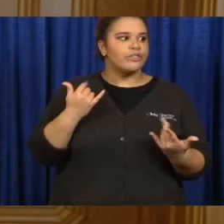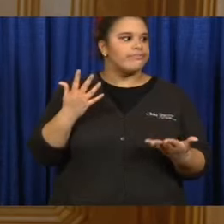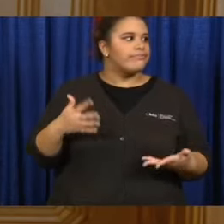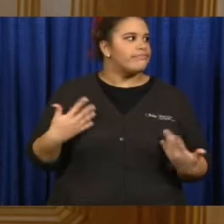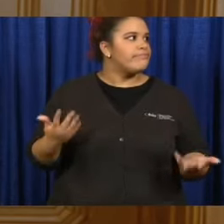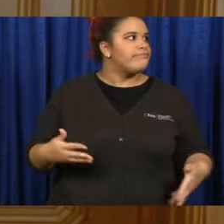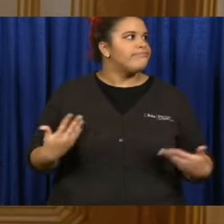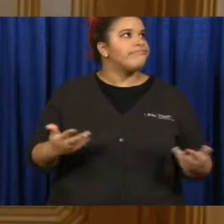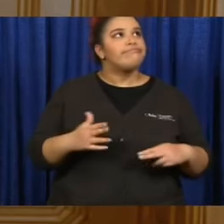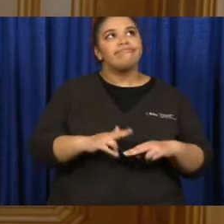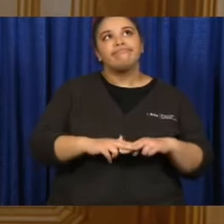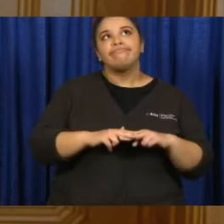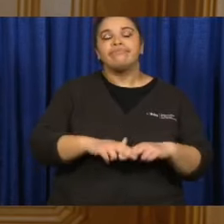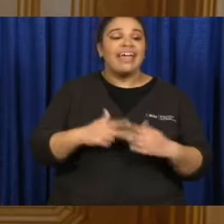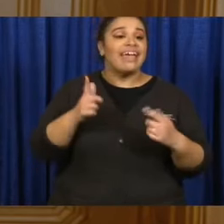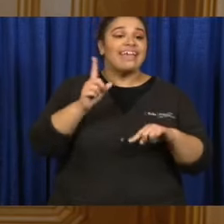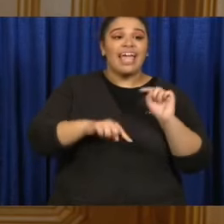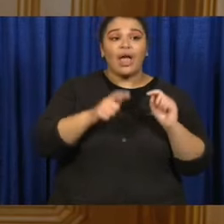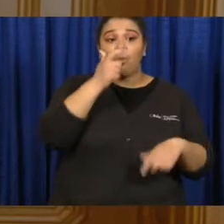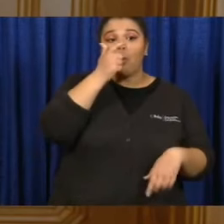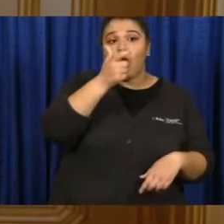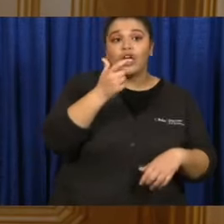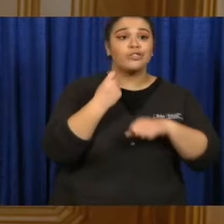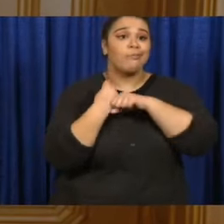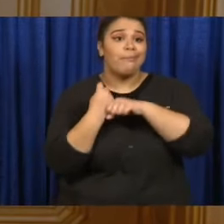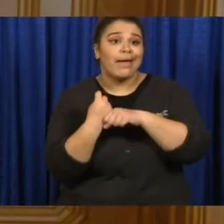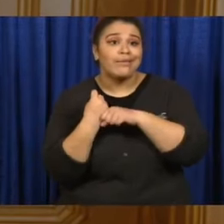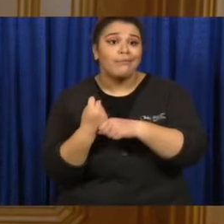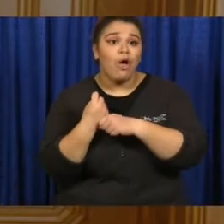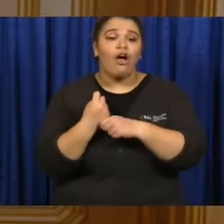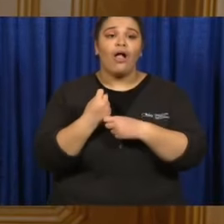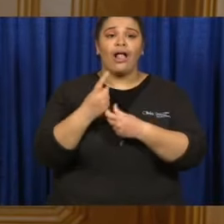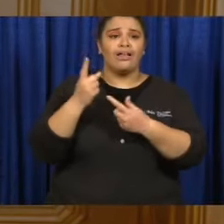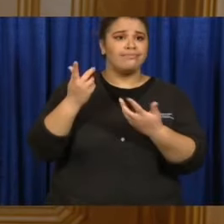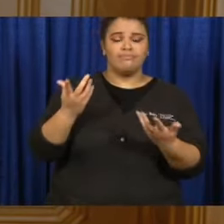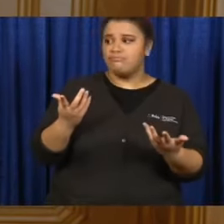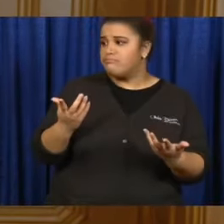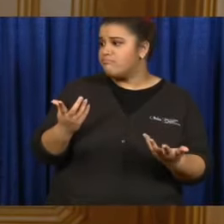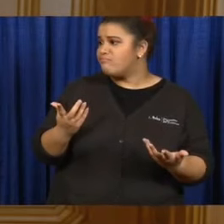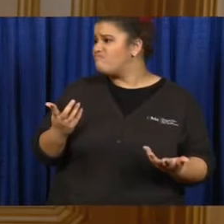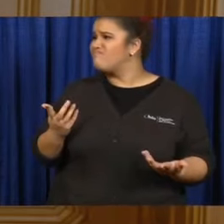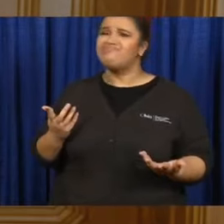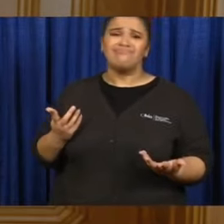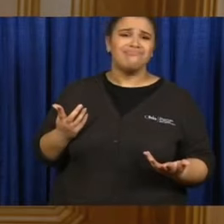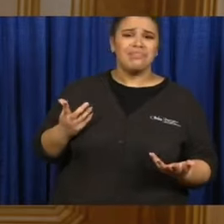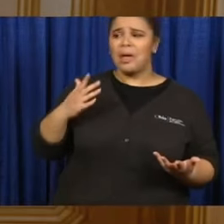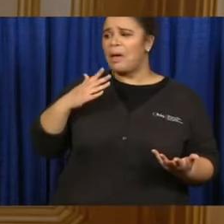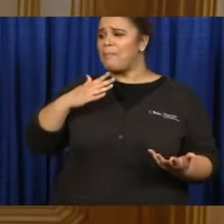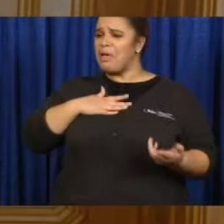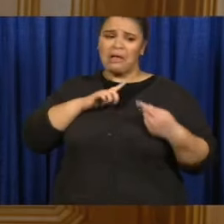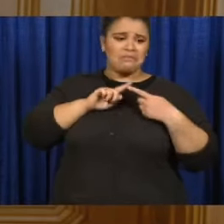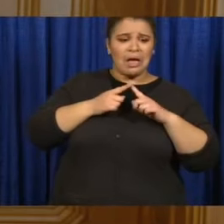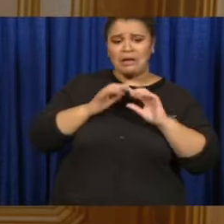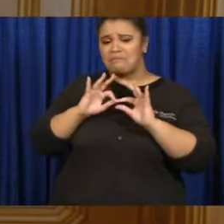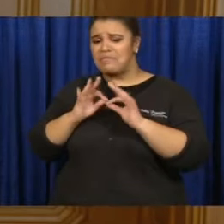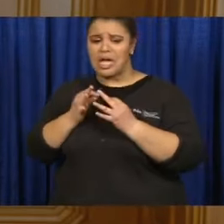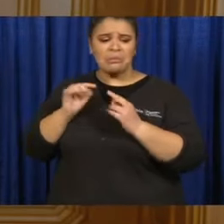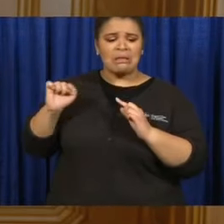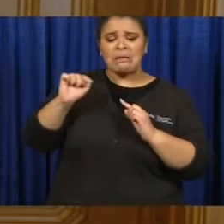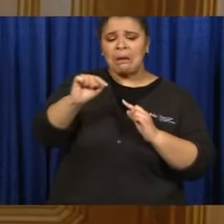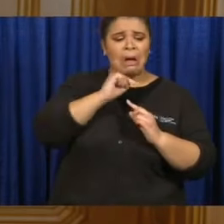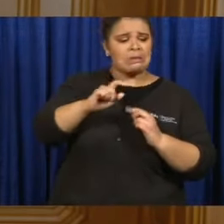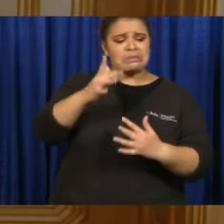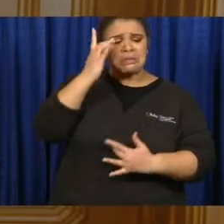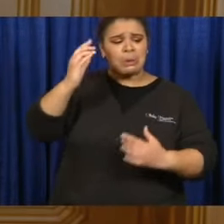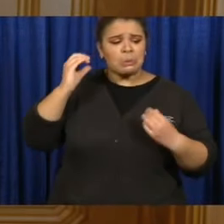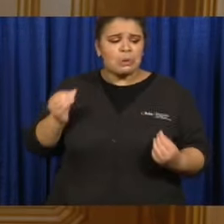or Indians, et cetera, et cetera. They don't know anybody that's sick. They look at the numbers and say, what's the big deal? What do you say